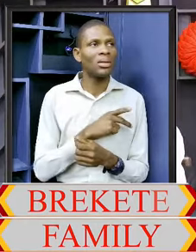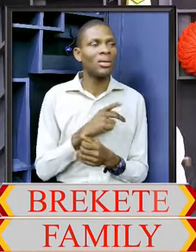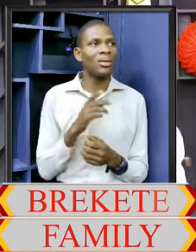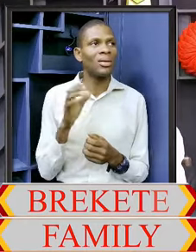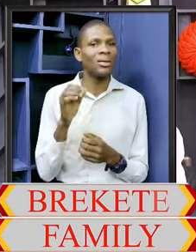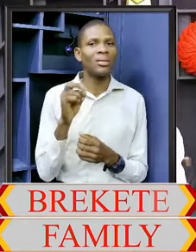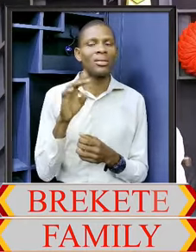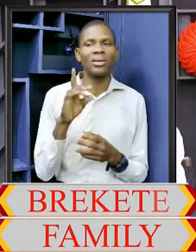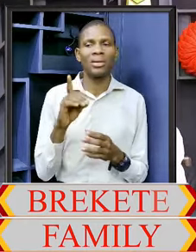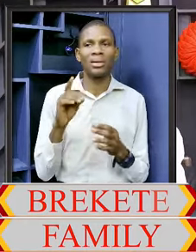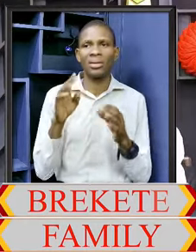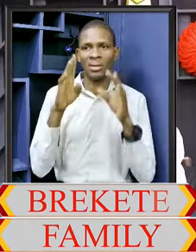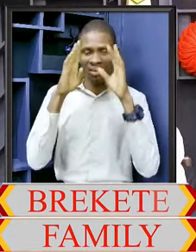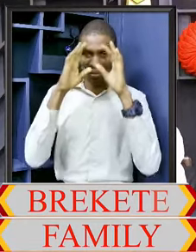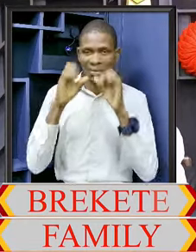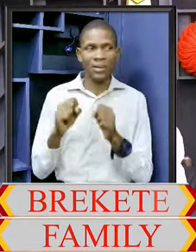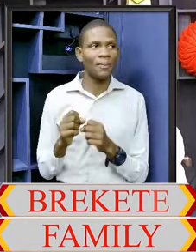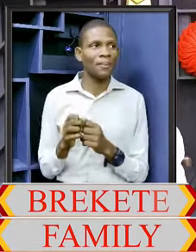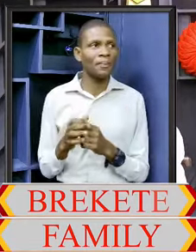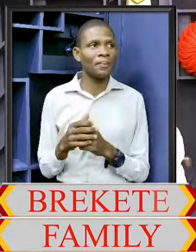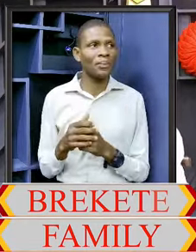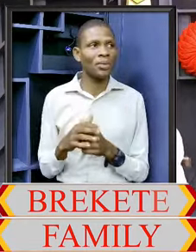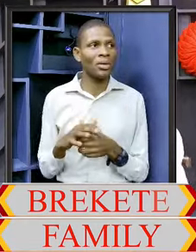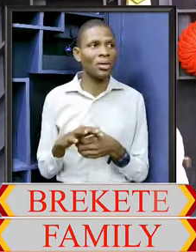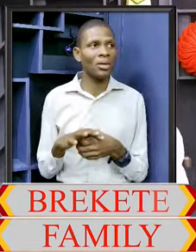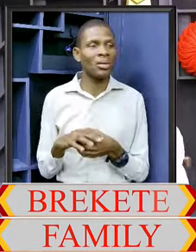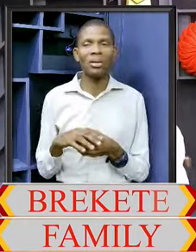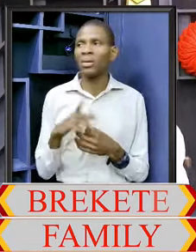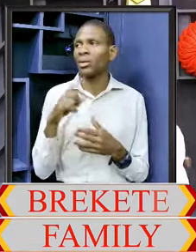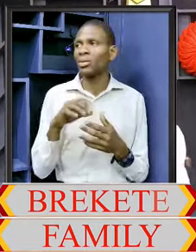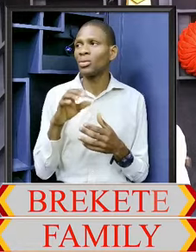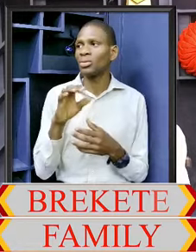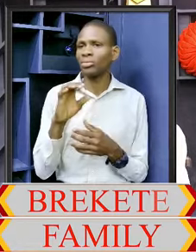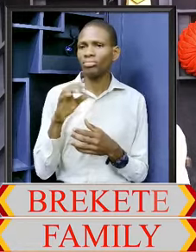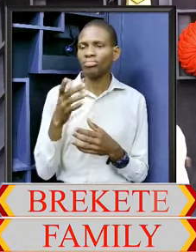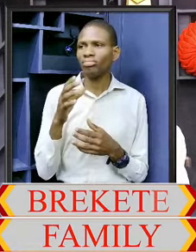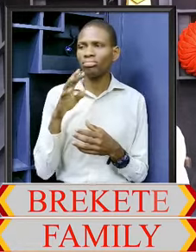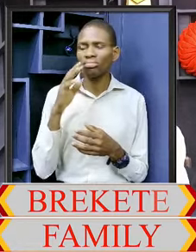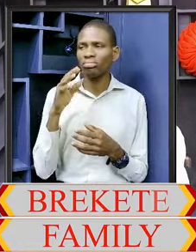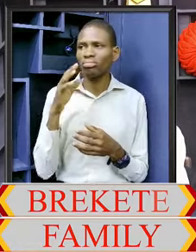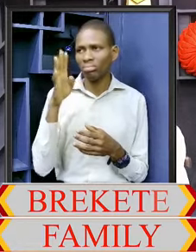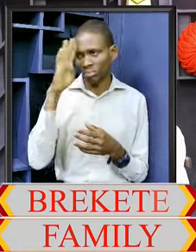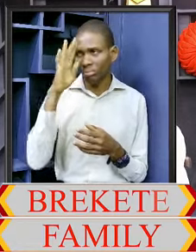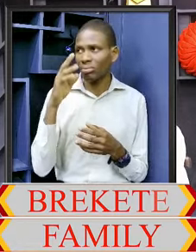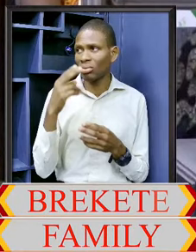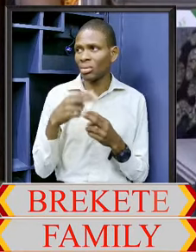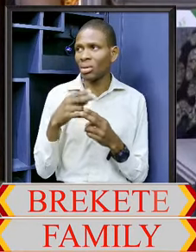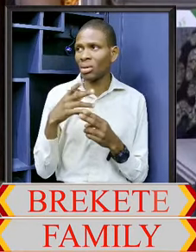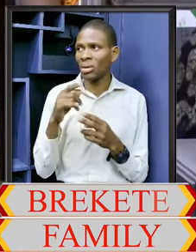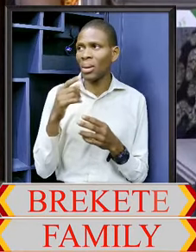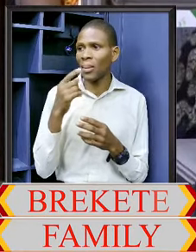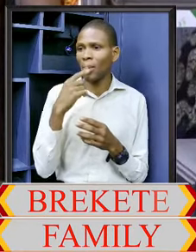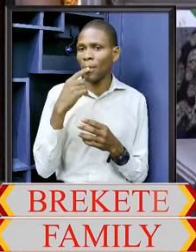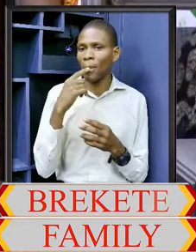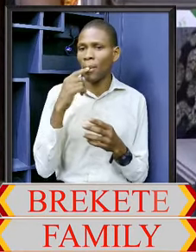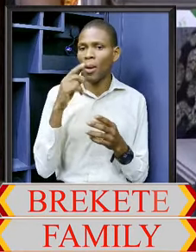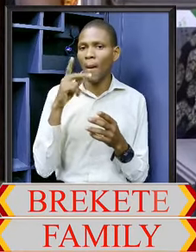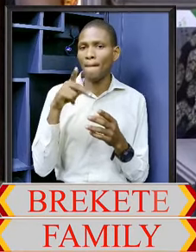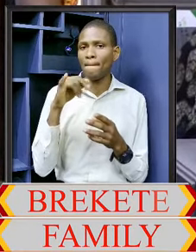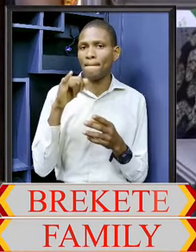now. What in the Okurora mean? Okurora is the mouthpiece of the